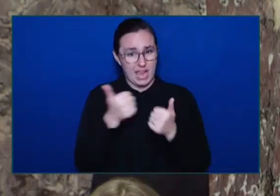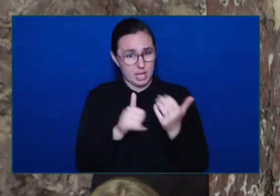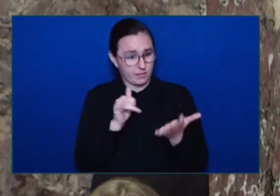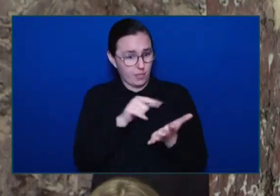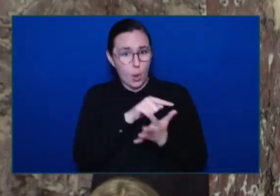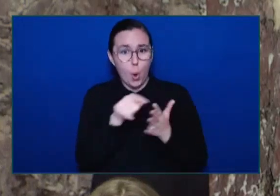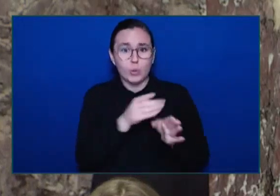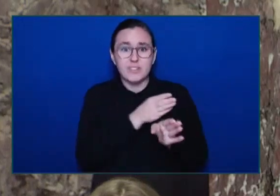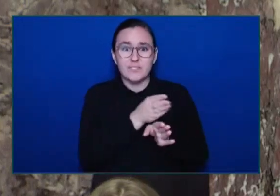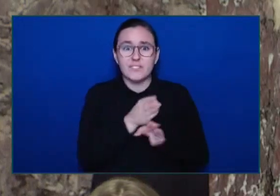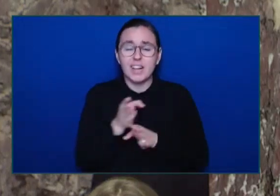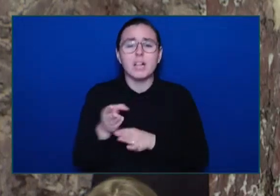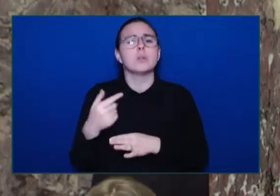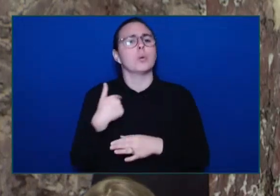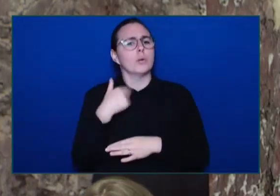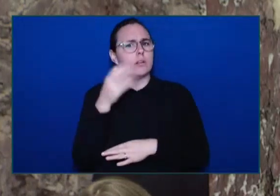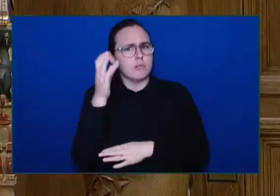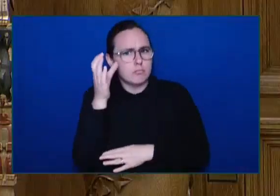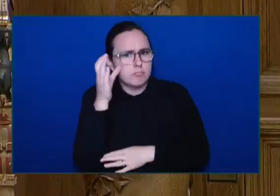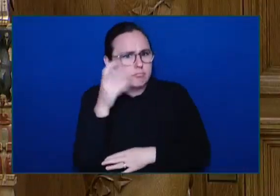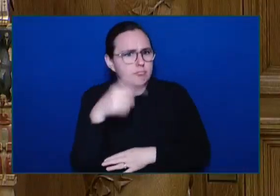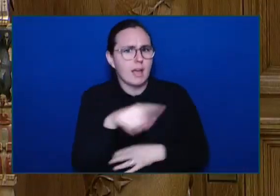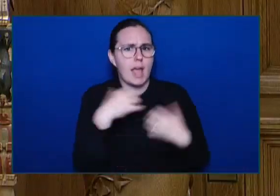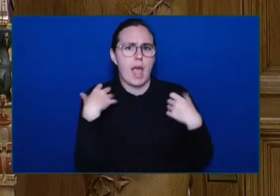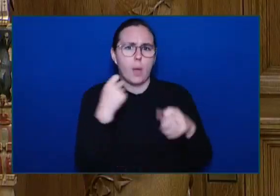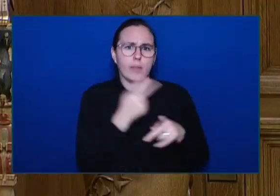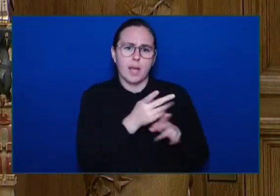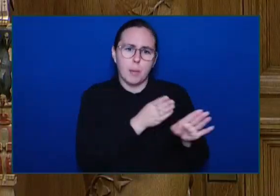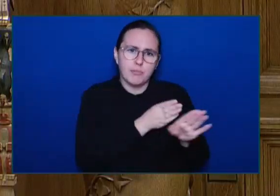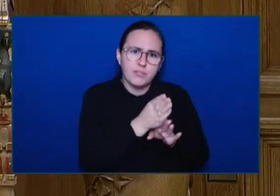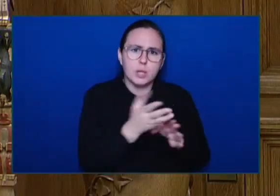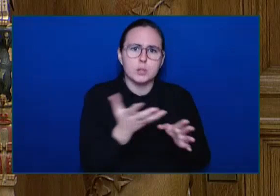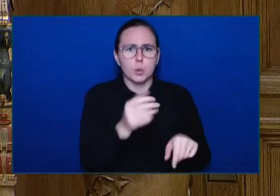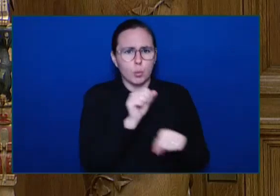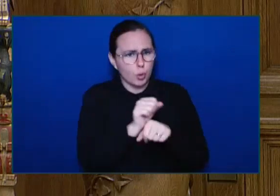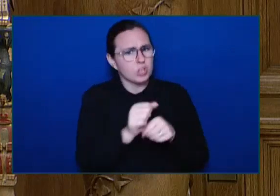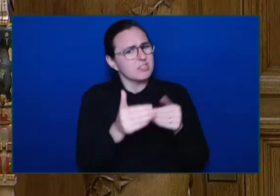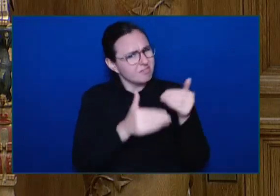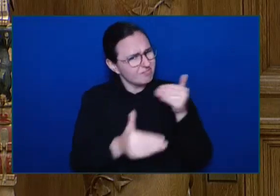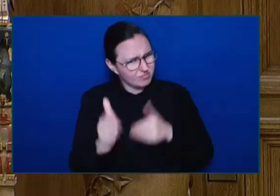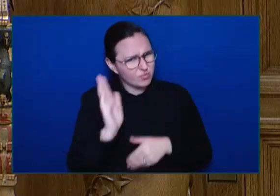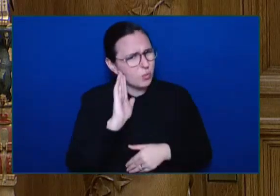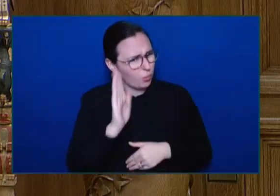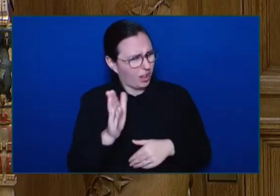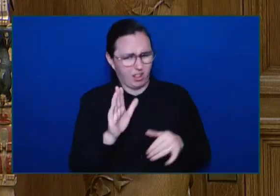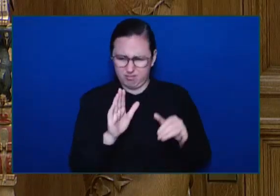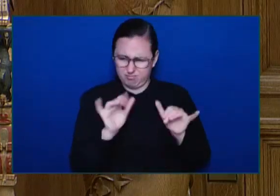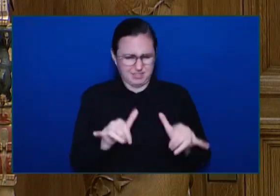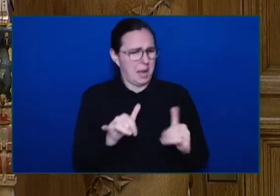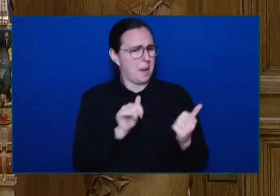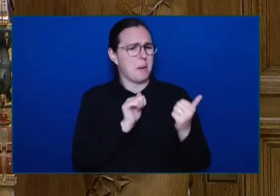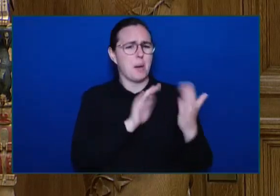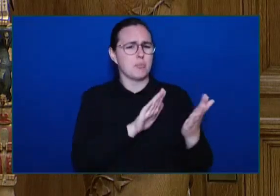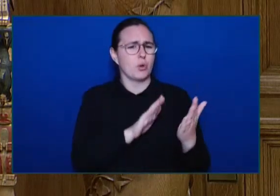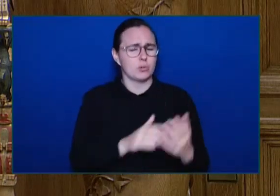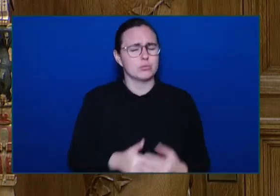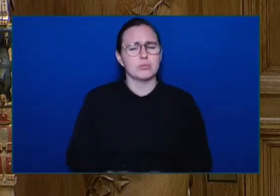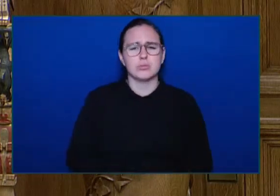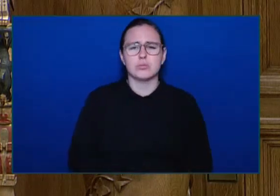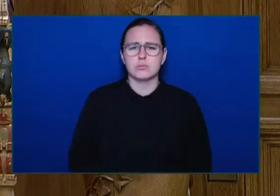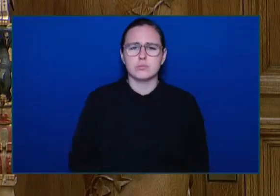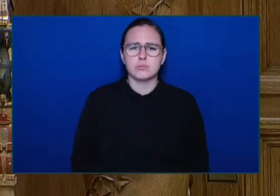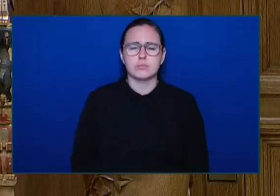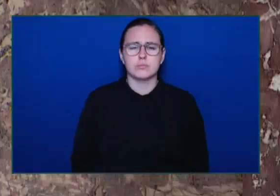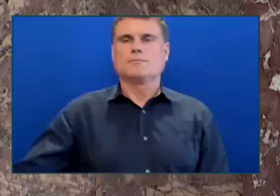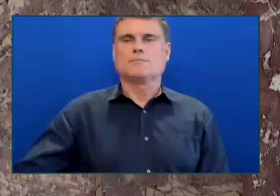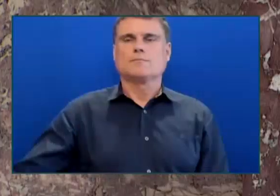that's what we're going to continue to do. Member for Surrey South. Thank you, Honourable Speaker. It's not only the Premier's housing